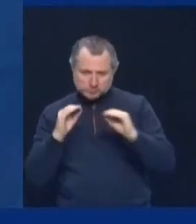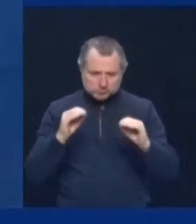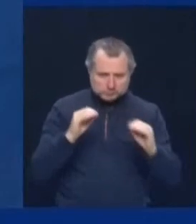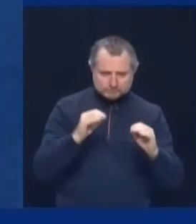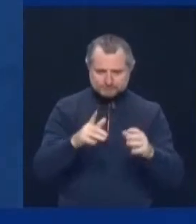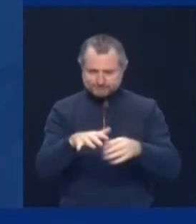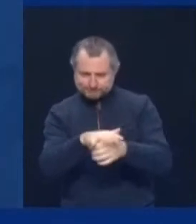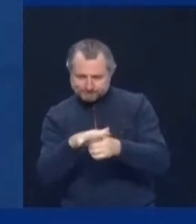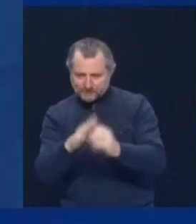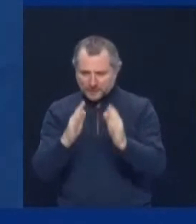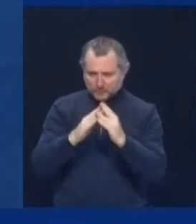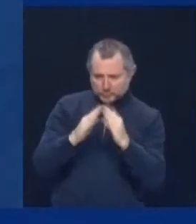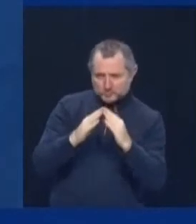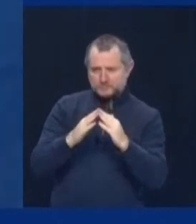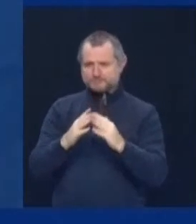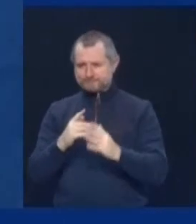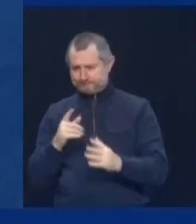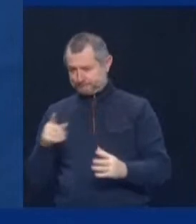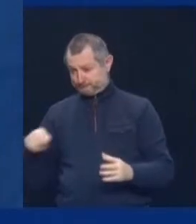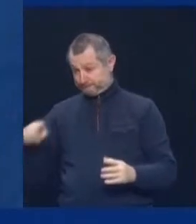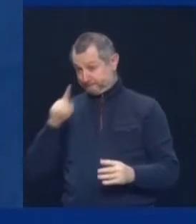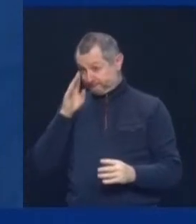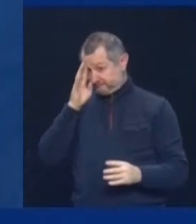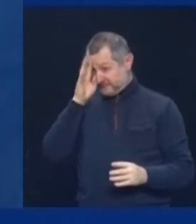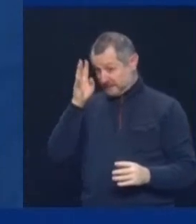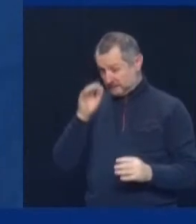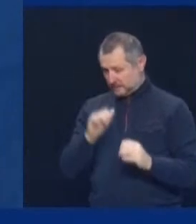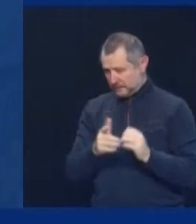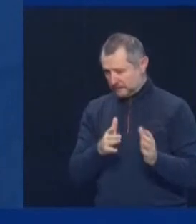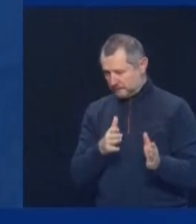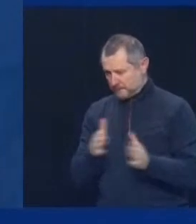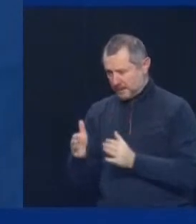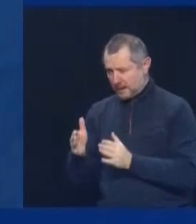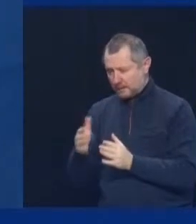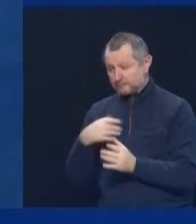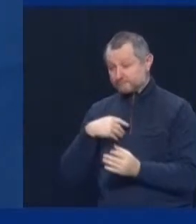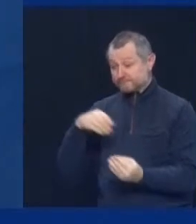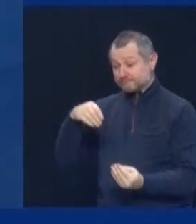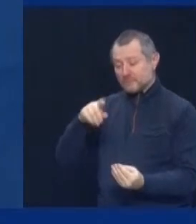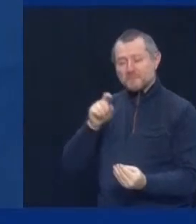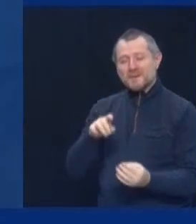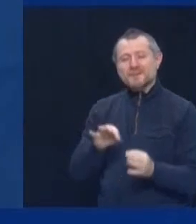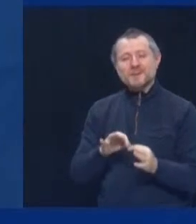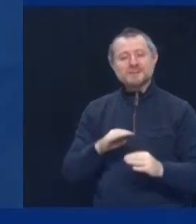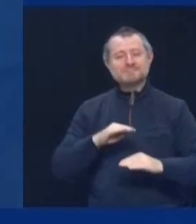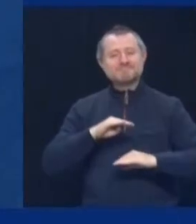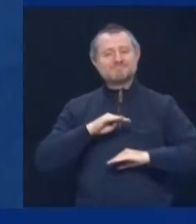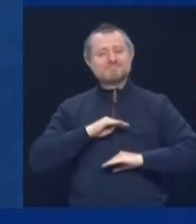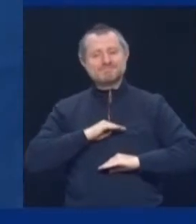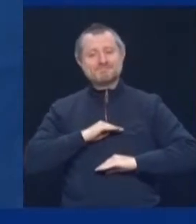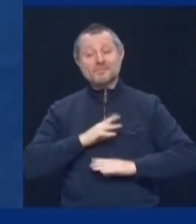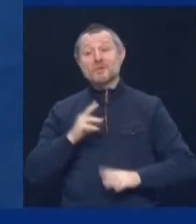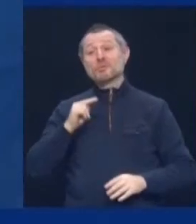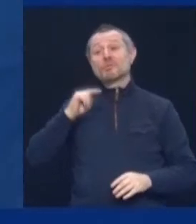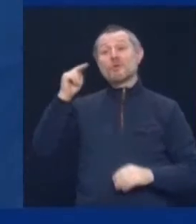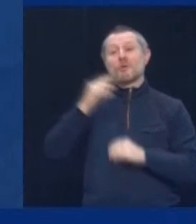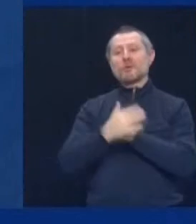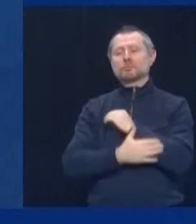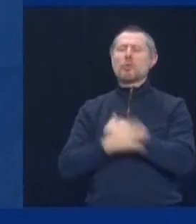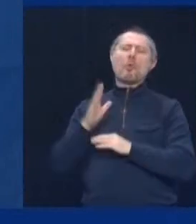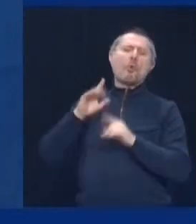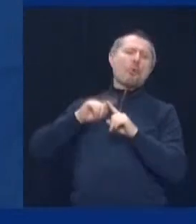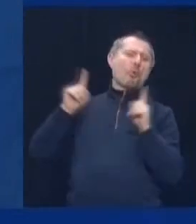up with a plan that meets the needs of that region. You're dealing with the North Country. That's different than when you're dealing with New York City.